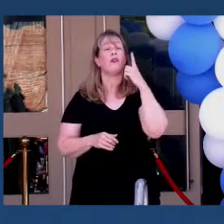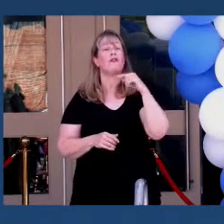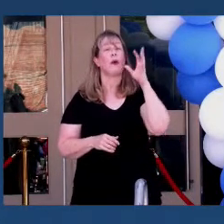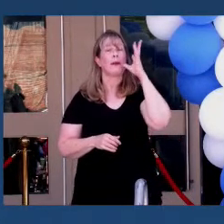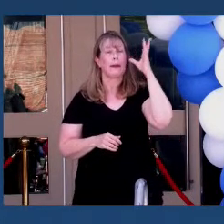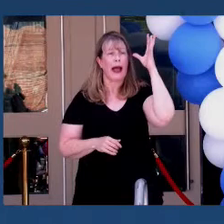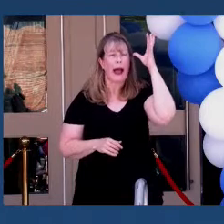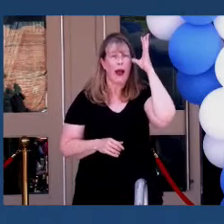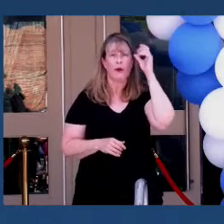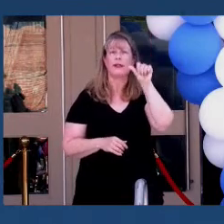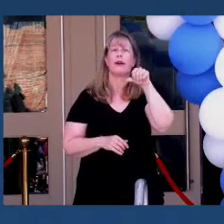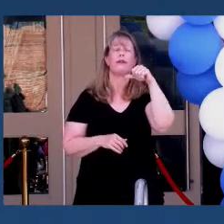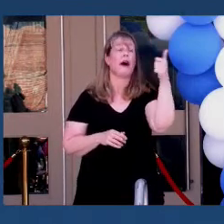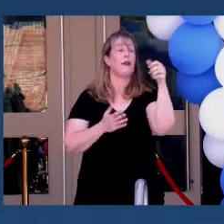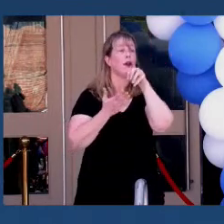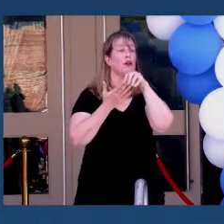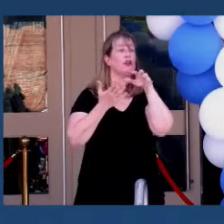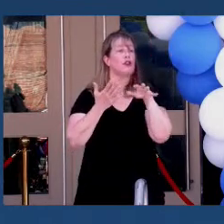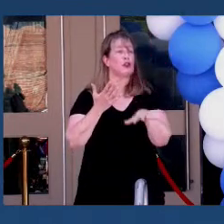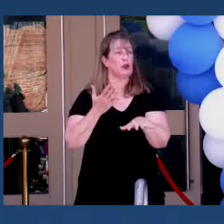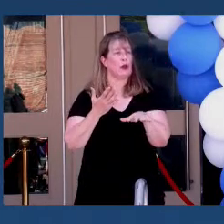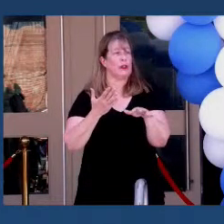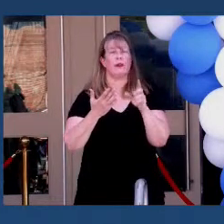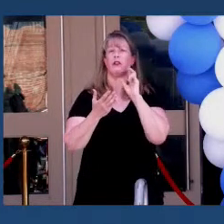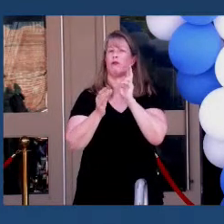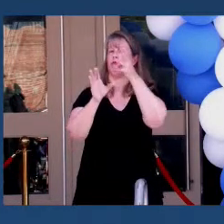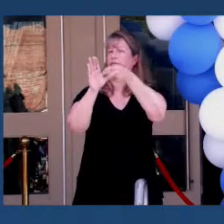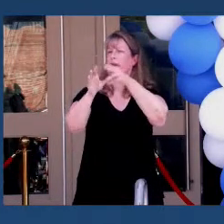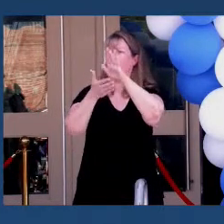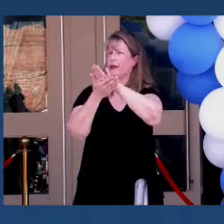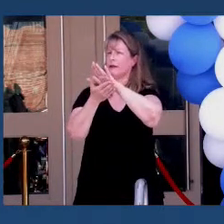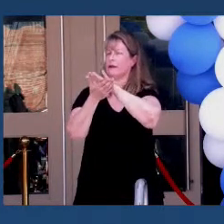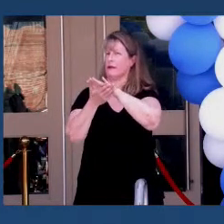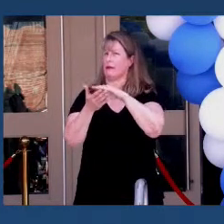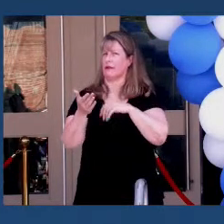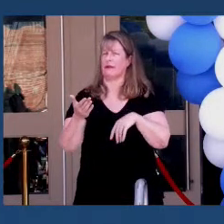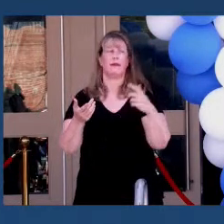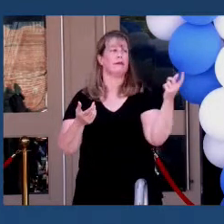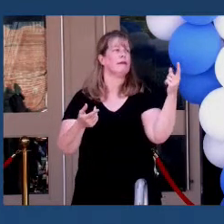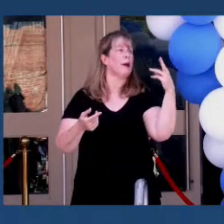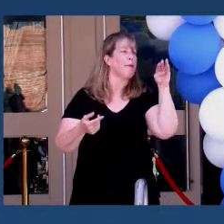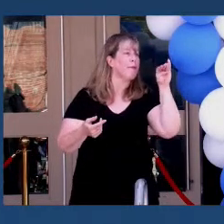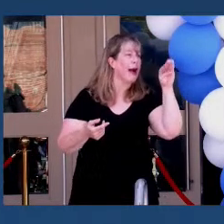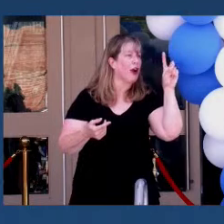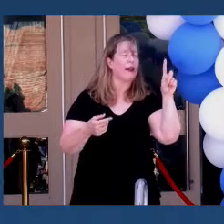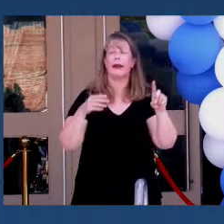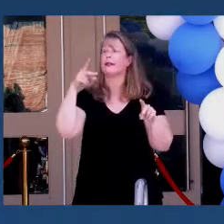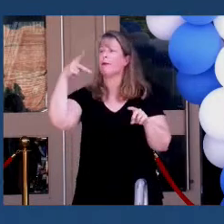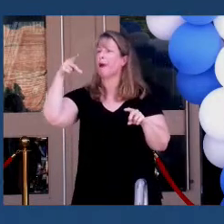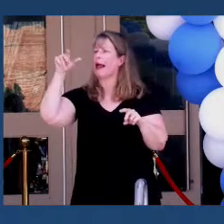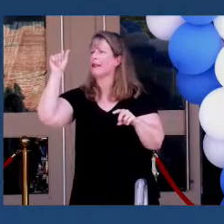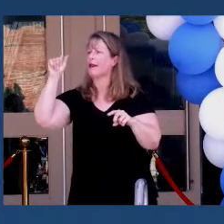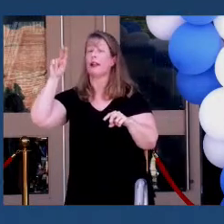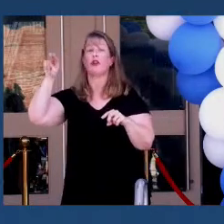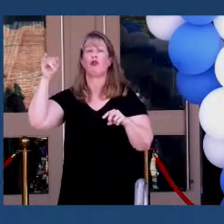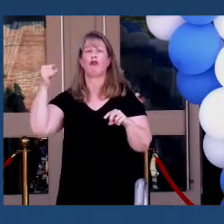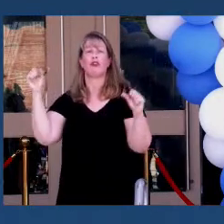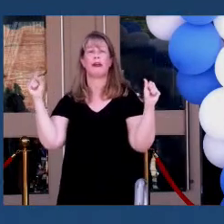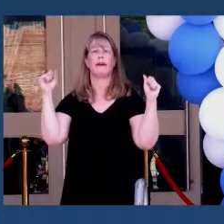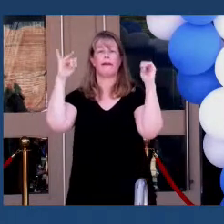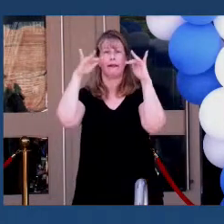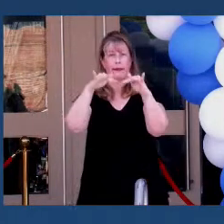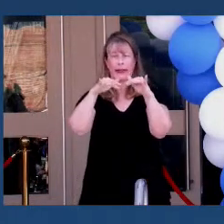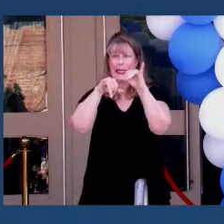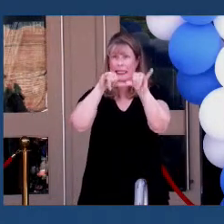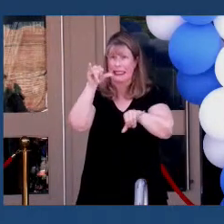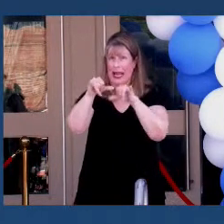parents of other kids so that they could go to a high school. They came from Maryland, from Pennsylvania, and New Jersey, and went home on